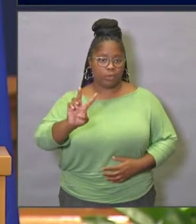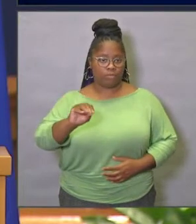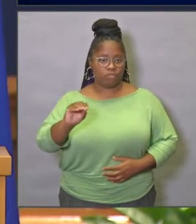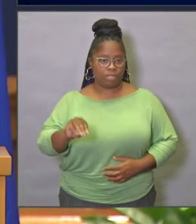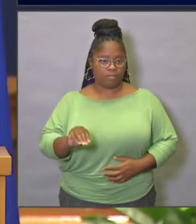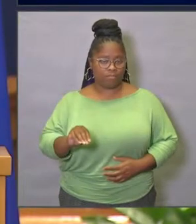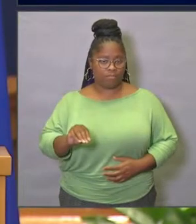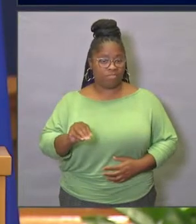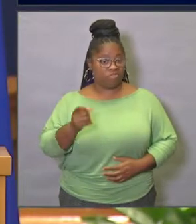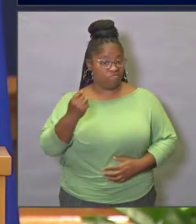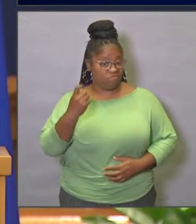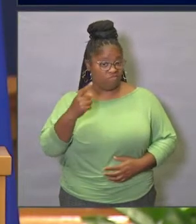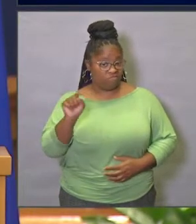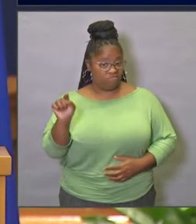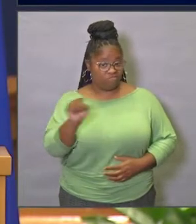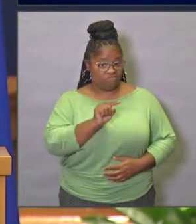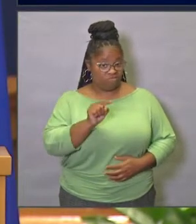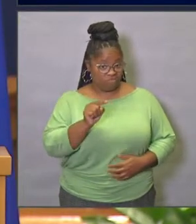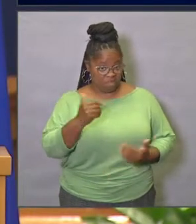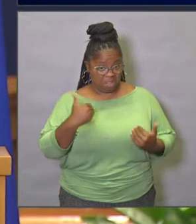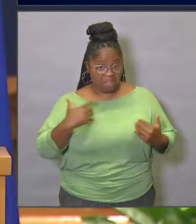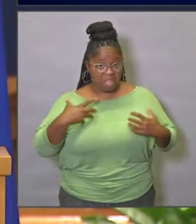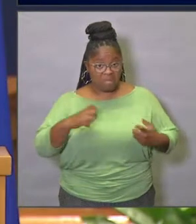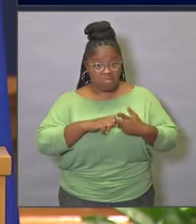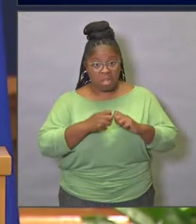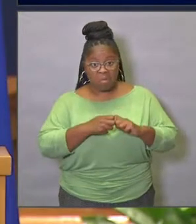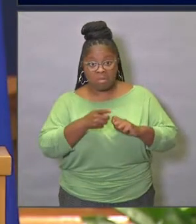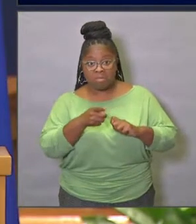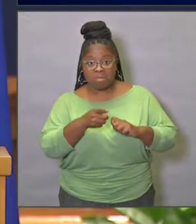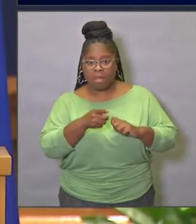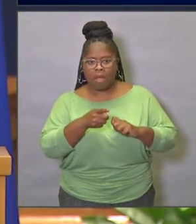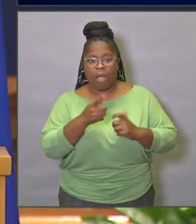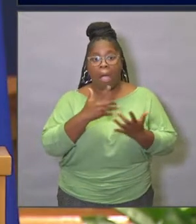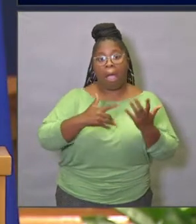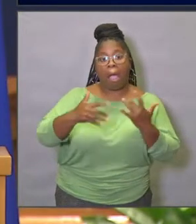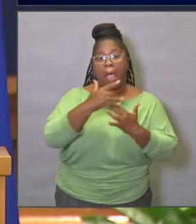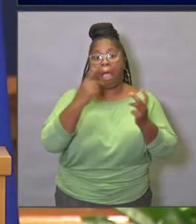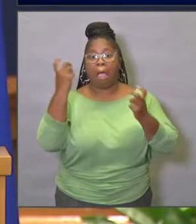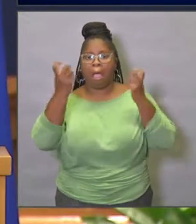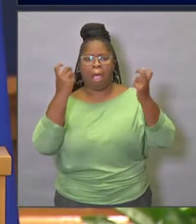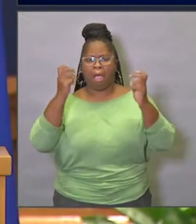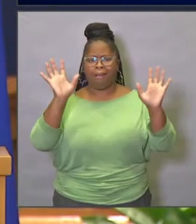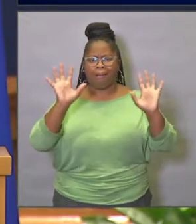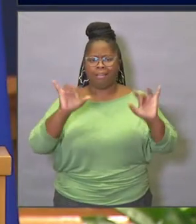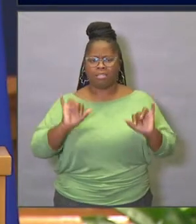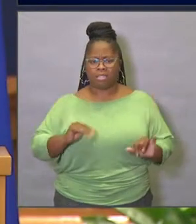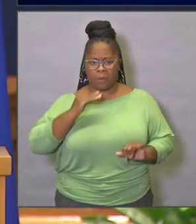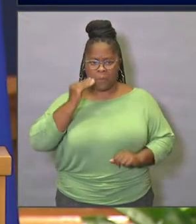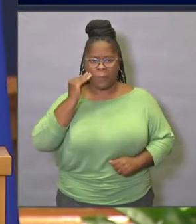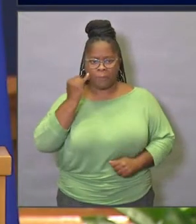and about, those of you with underlying health conditions need to stay home as much as possible. For the